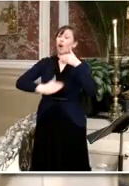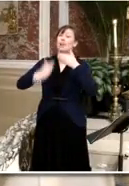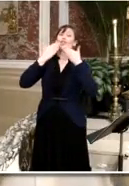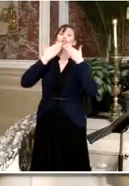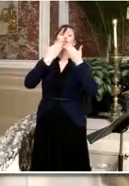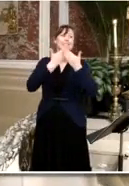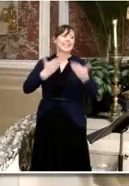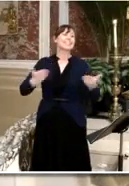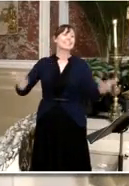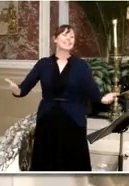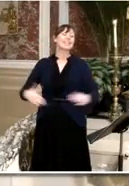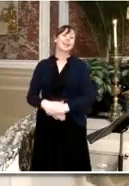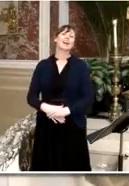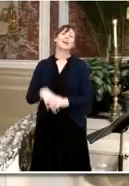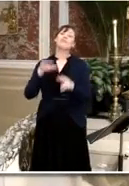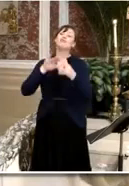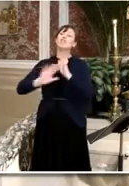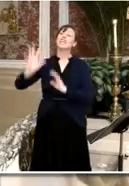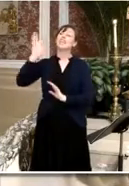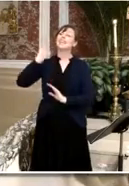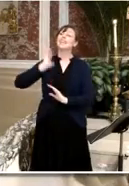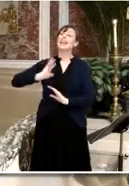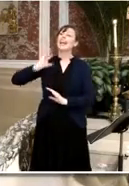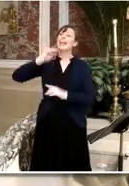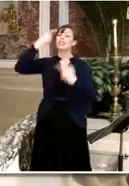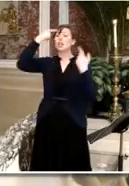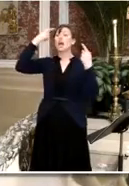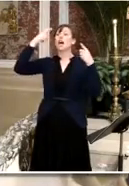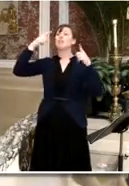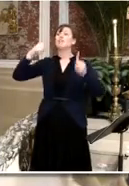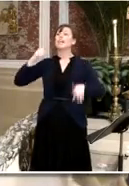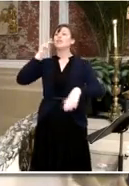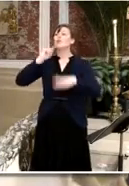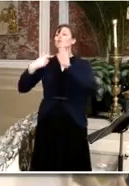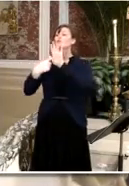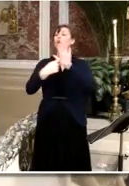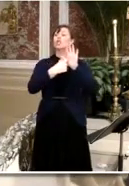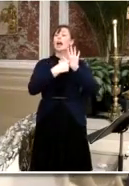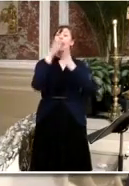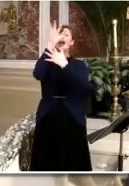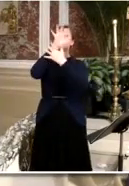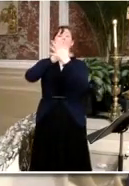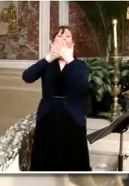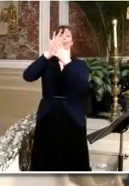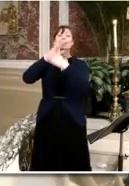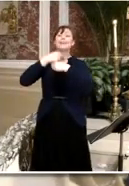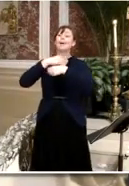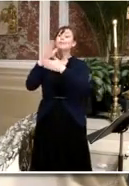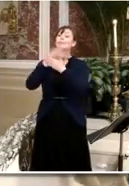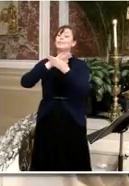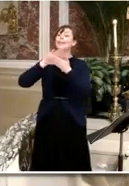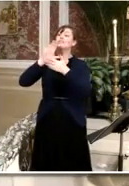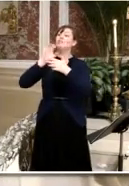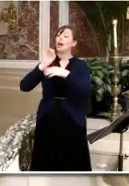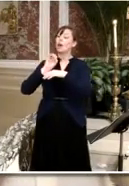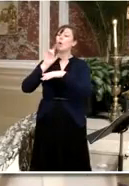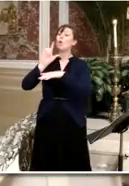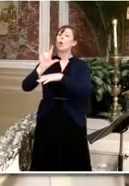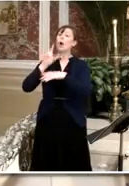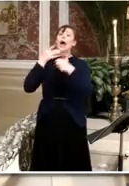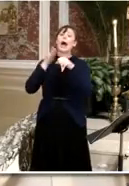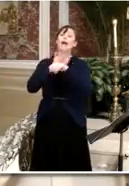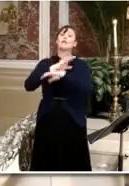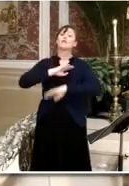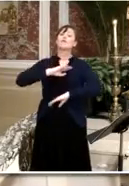goodness. For in the ancient covenant you foreshadowed the mystery of sanctifying oil, and in the fullness